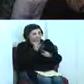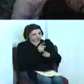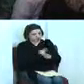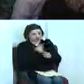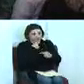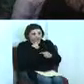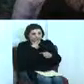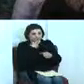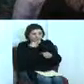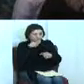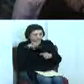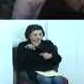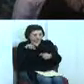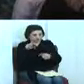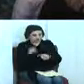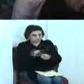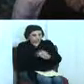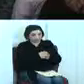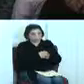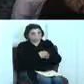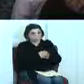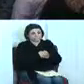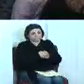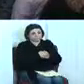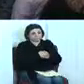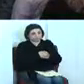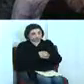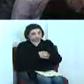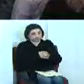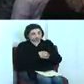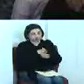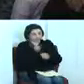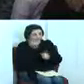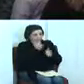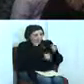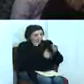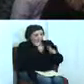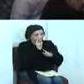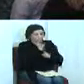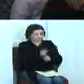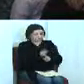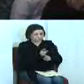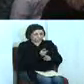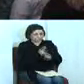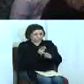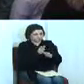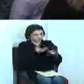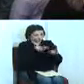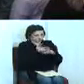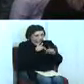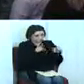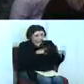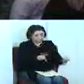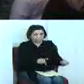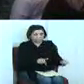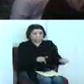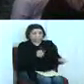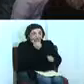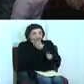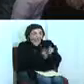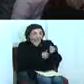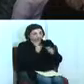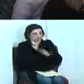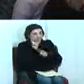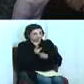yes. So that for every moment following this, every moment is